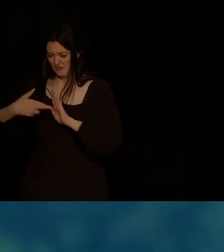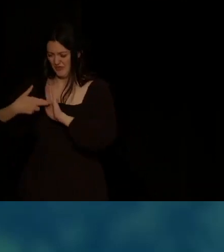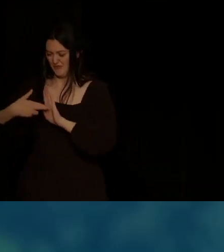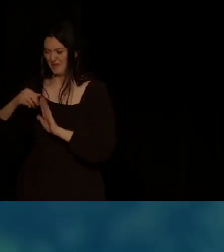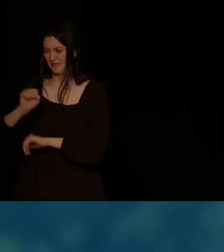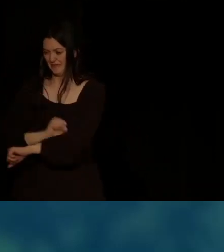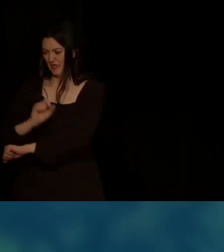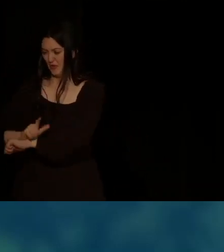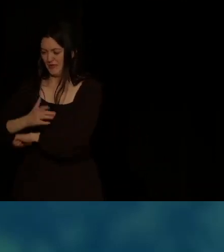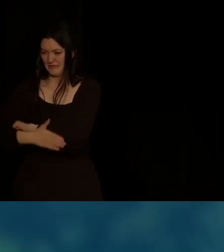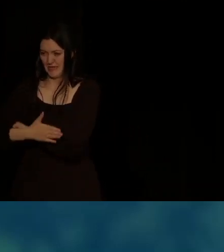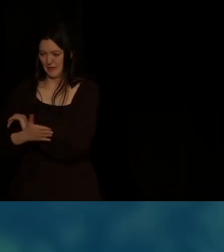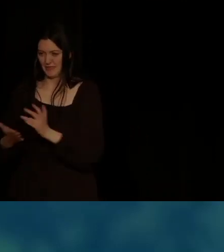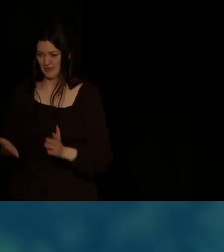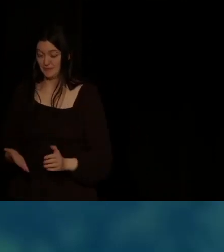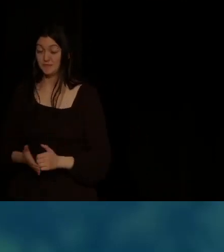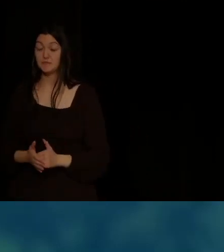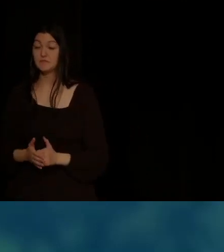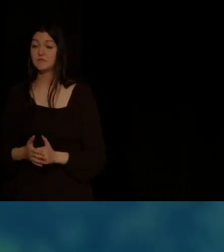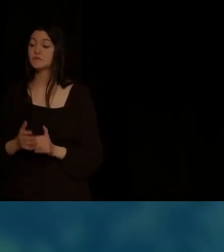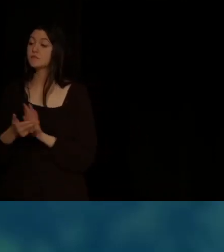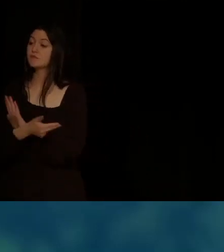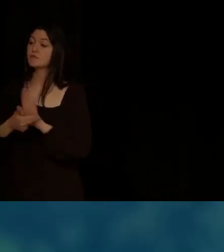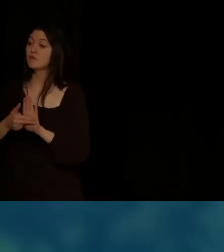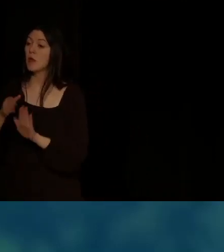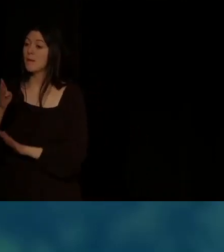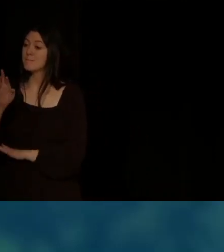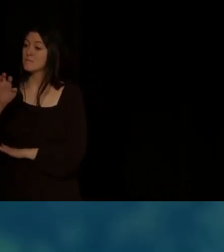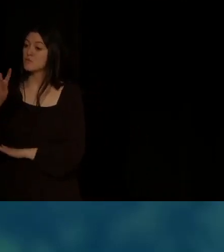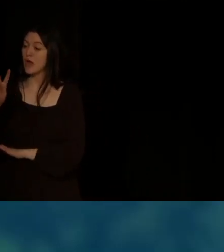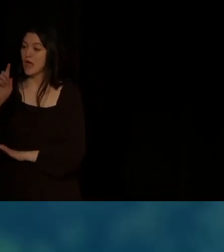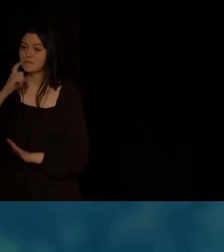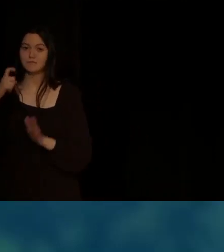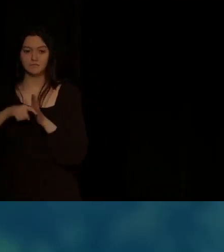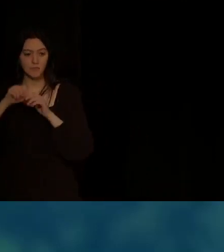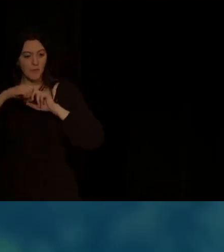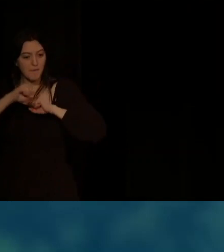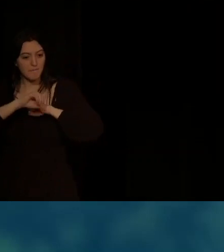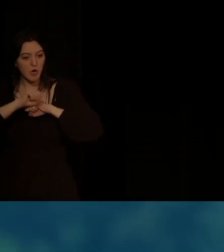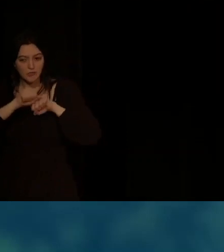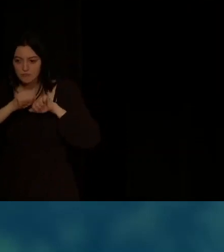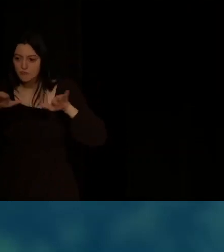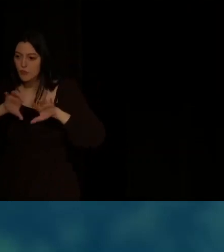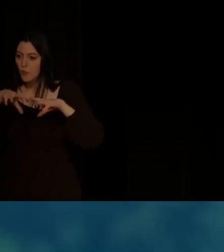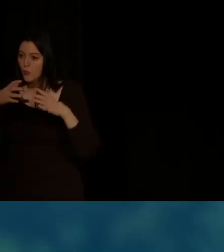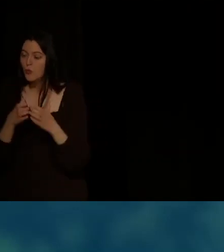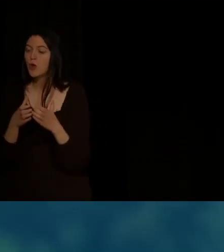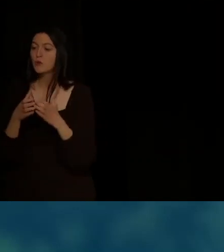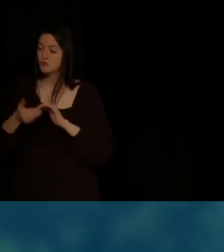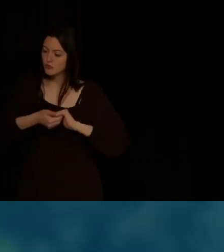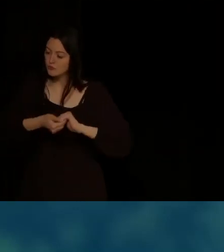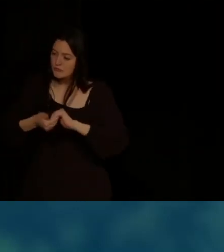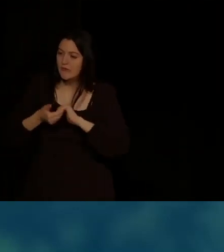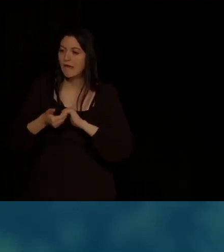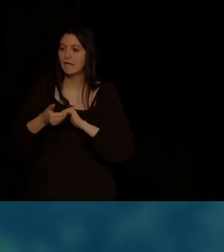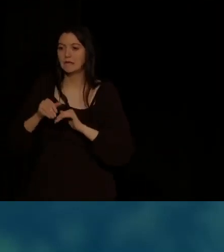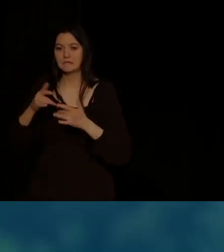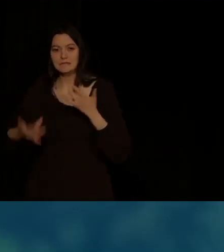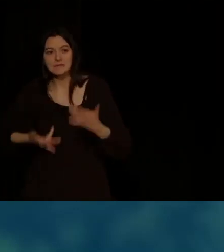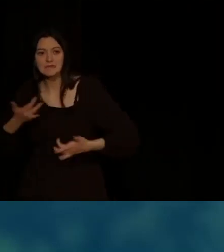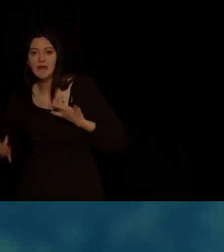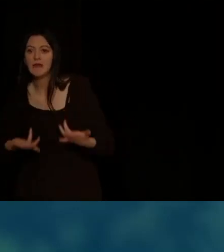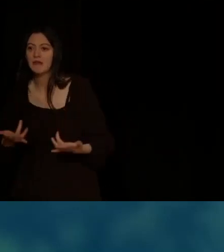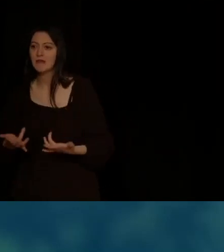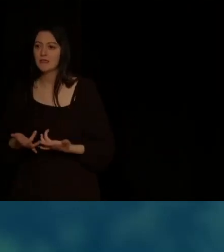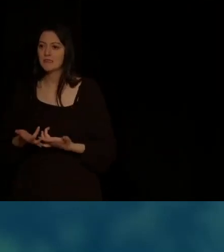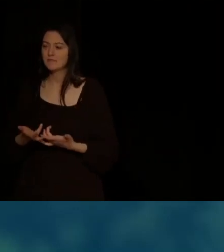County. Defining our brand helps market the county to the rest of the world as a place united, a place excited,